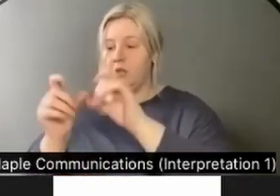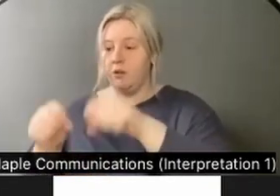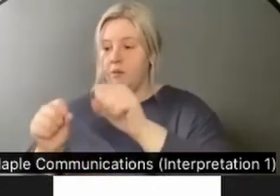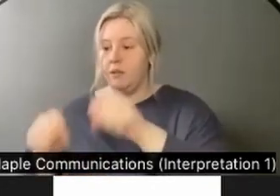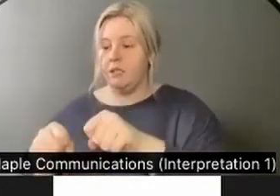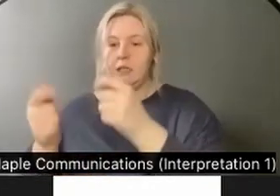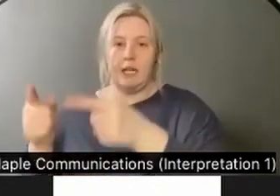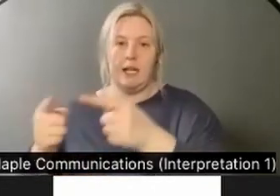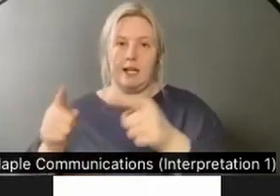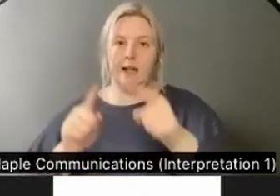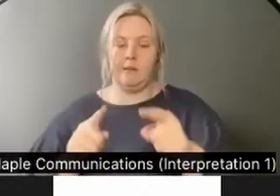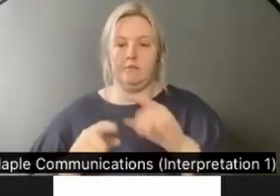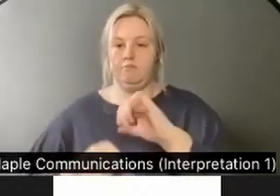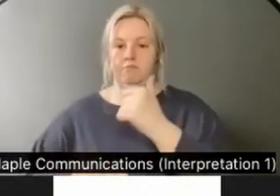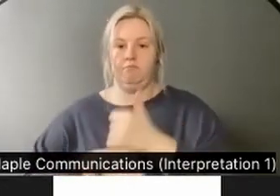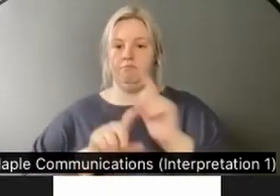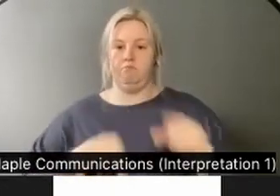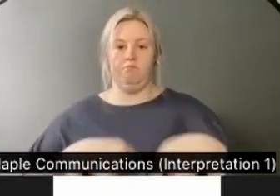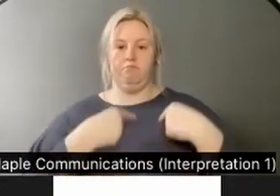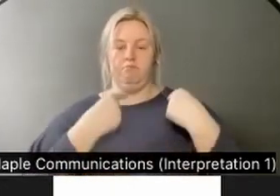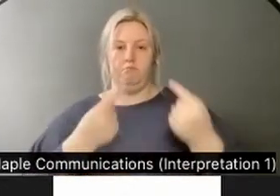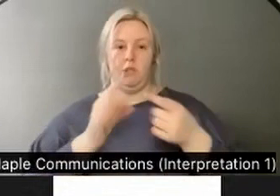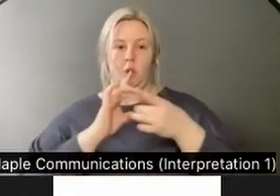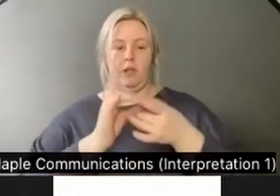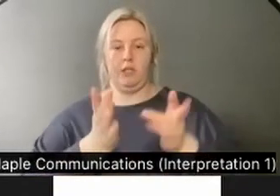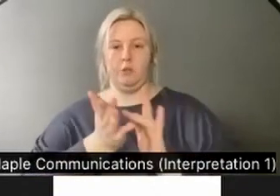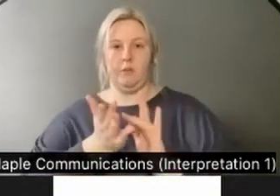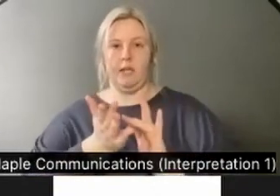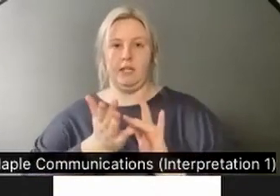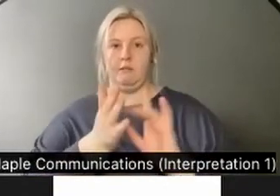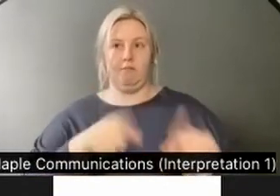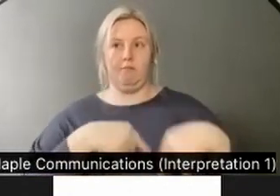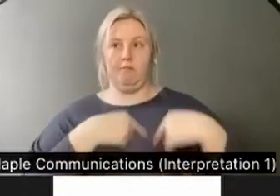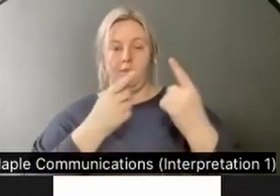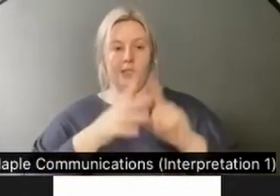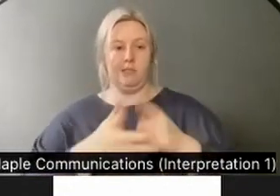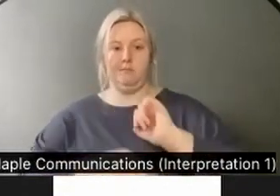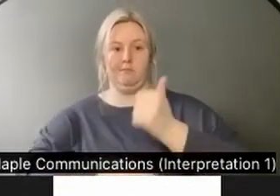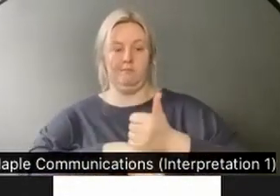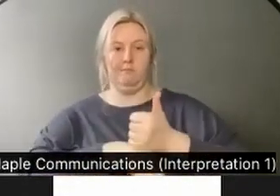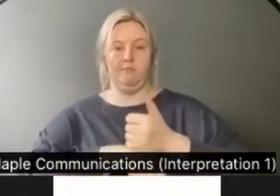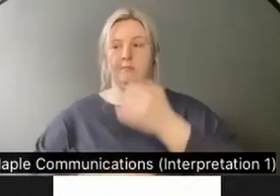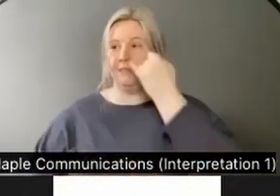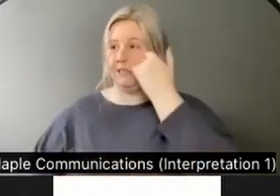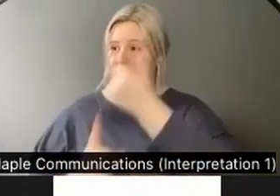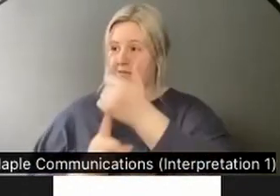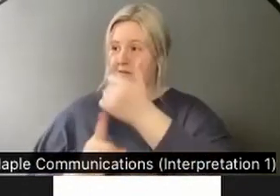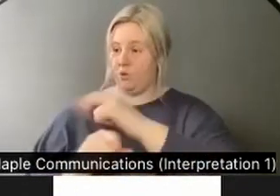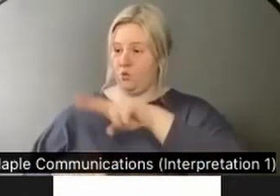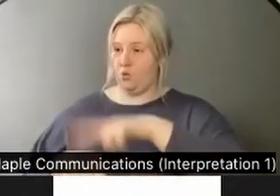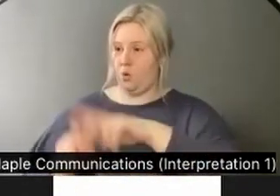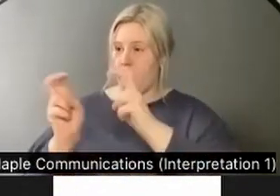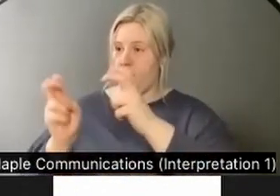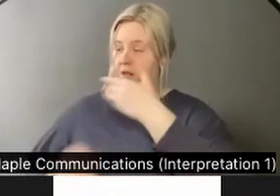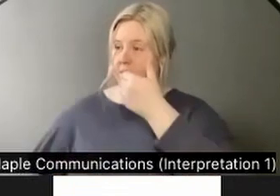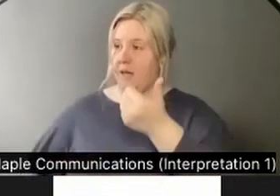a central and unquestioned part of medicine across its history. If the idea that being normal is best is taken as